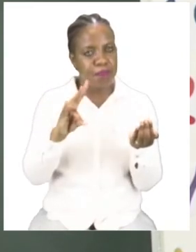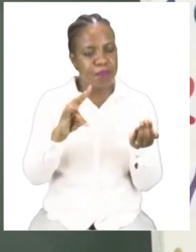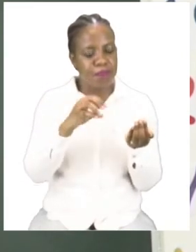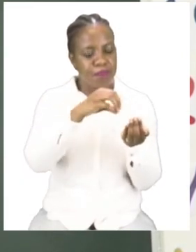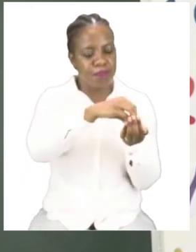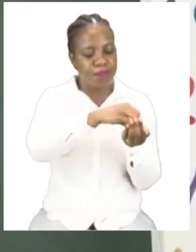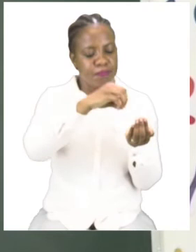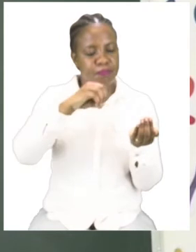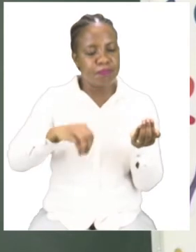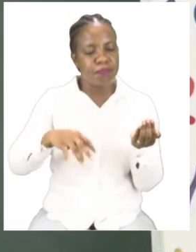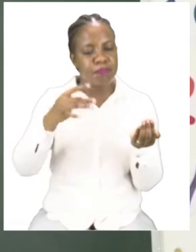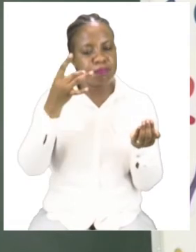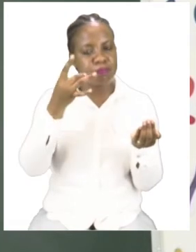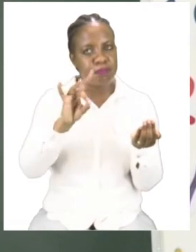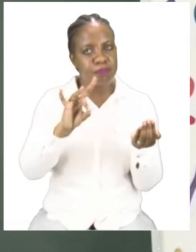8,